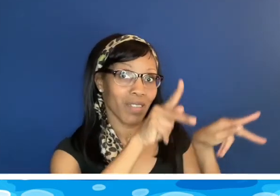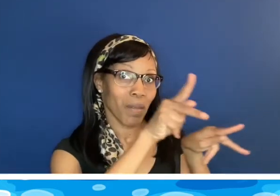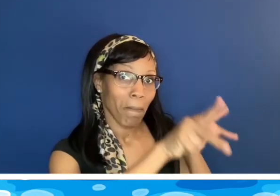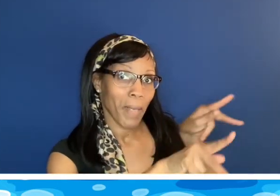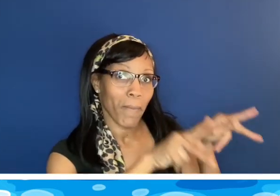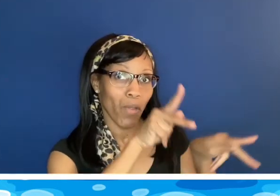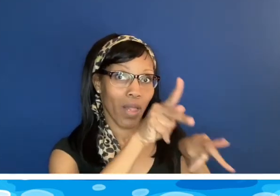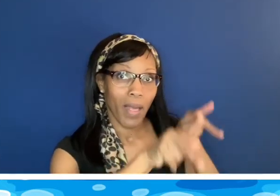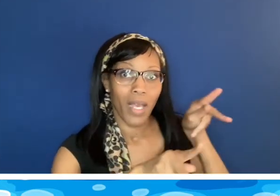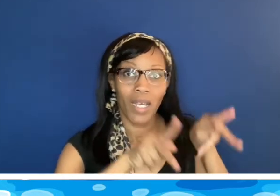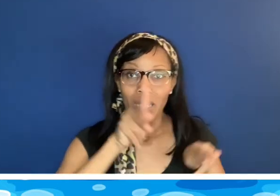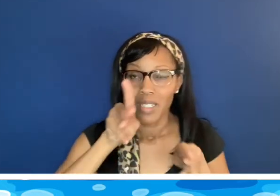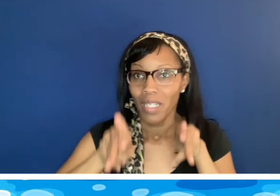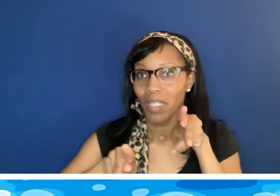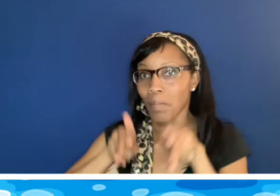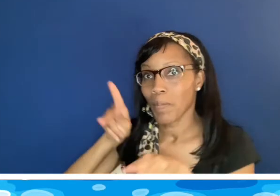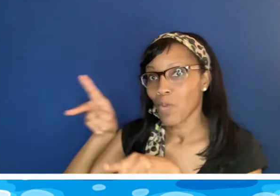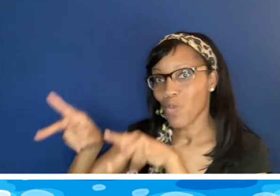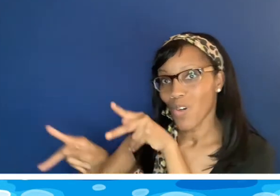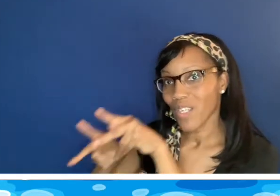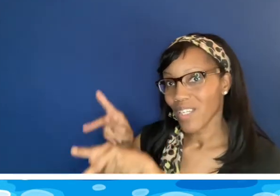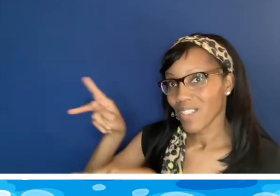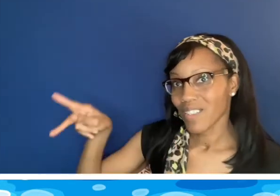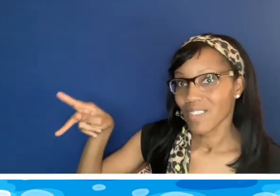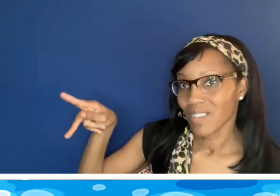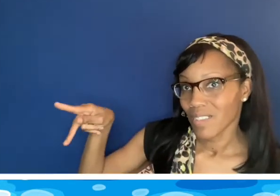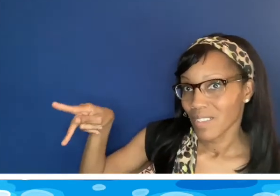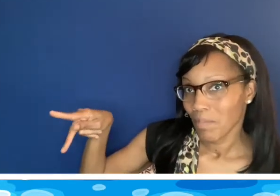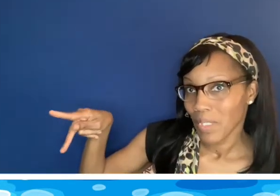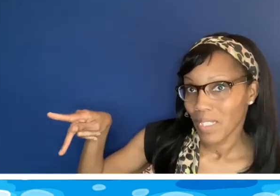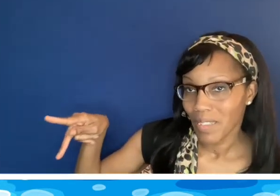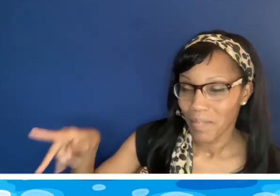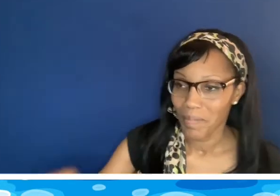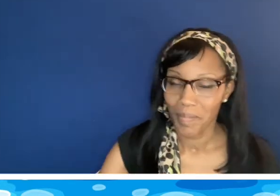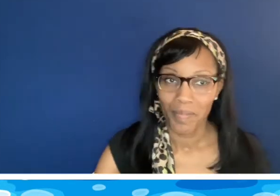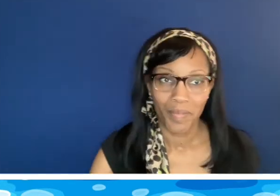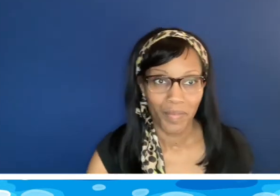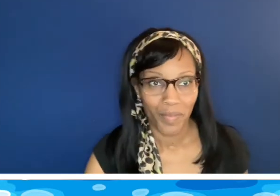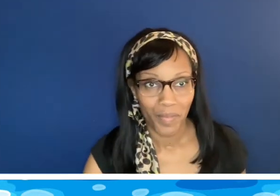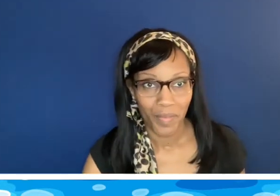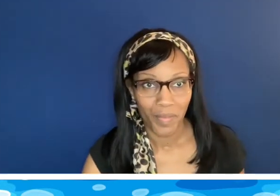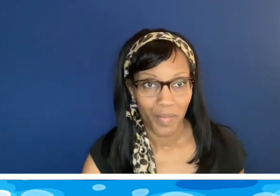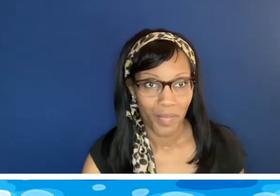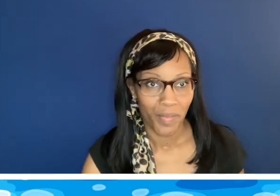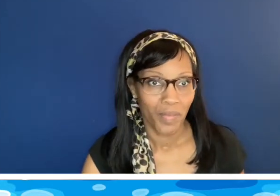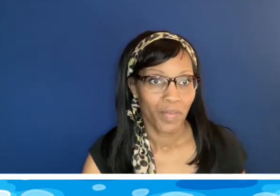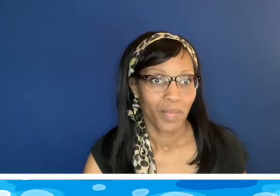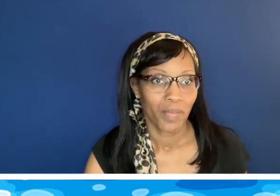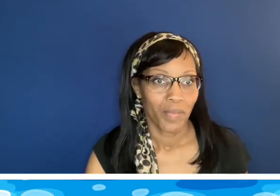P's. People. Kind of like people walking. P.